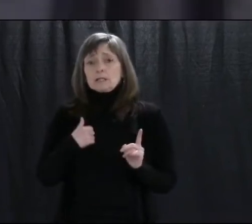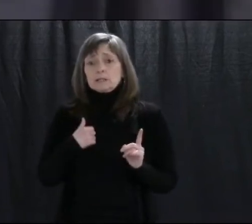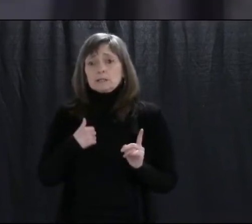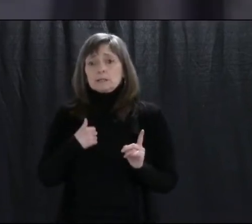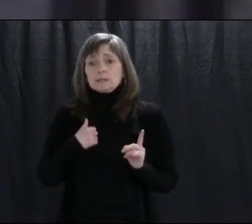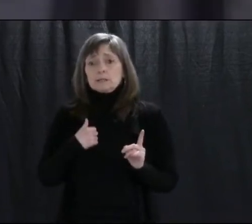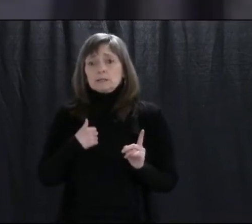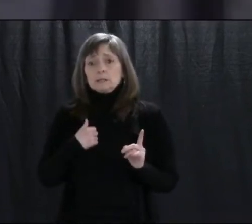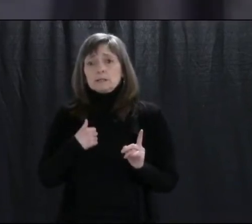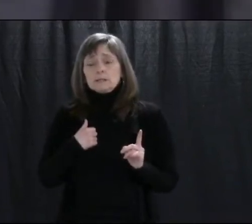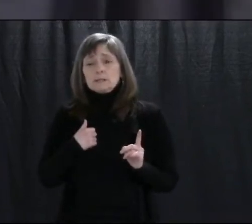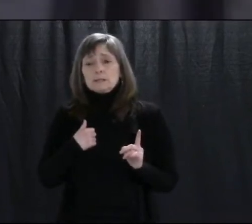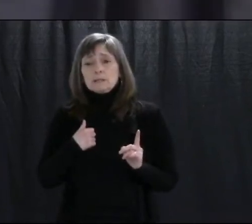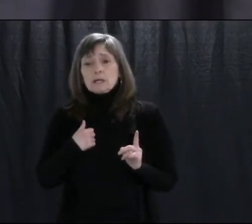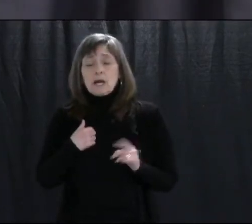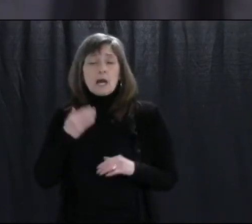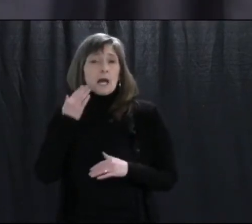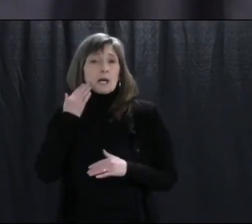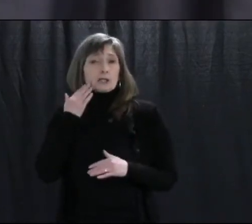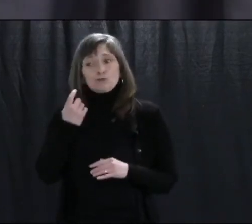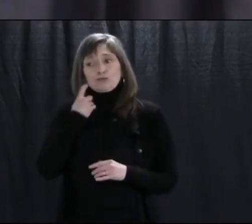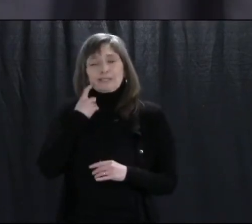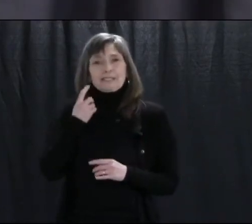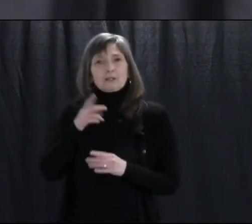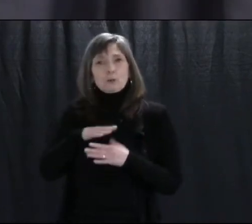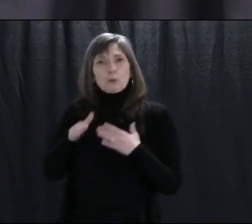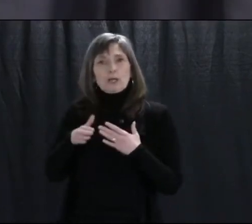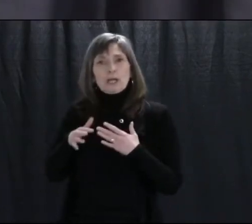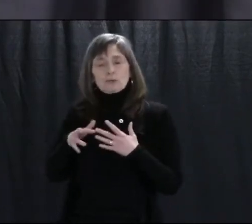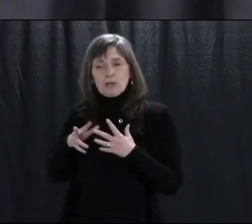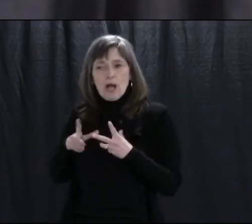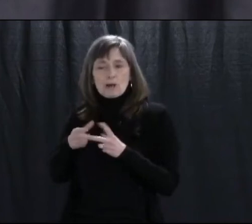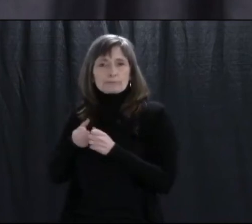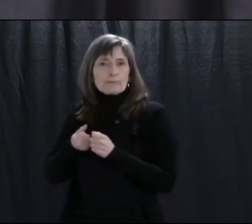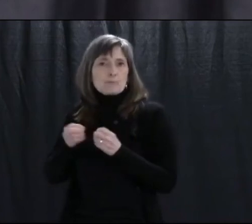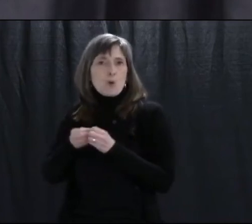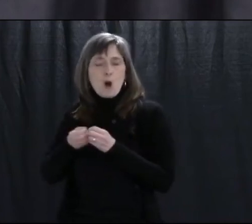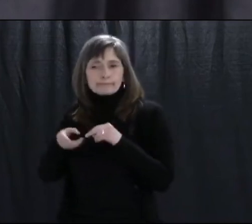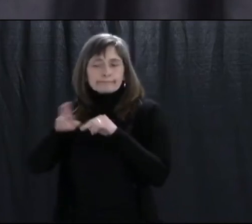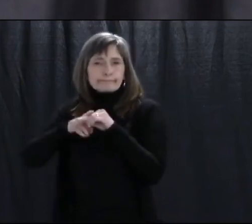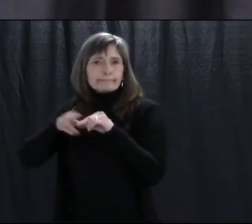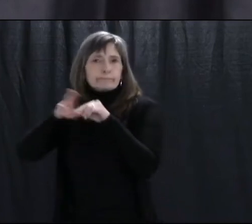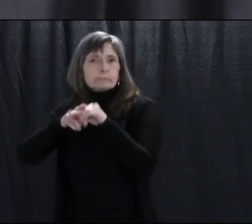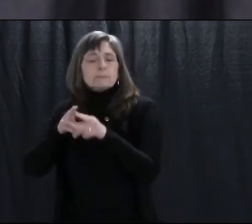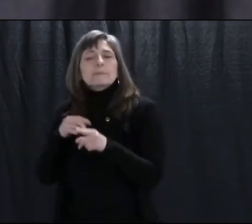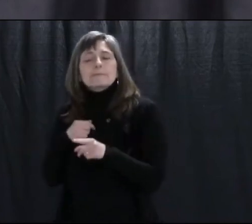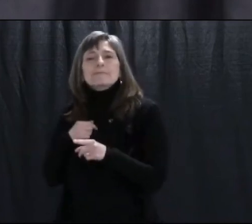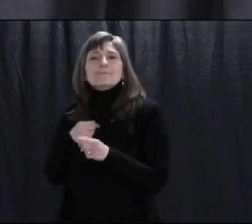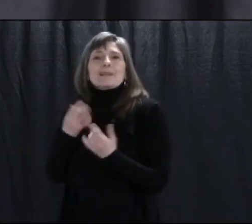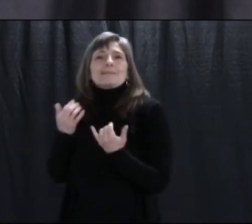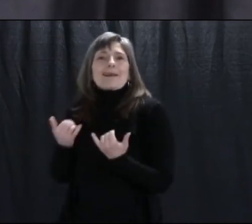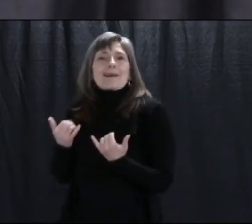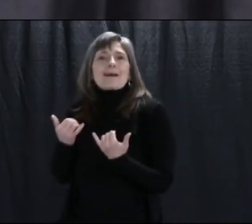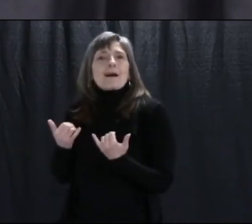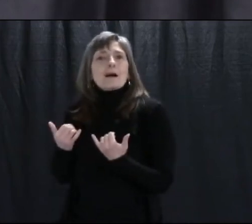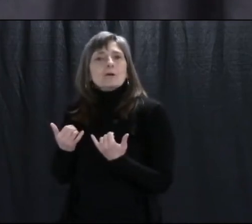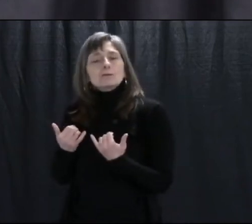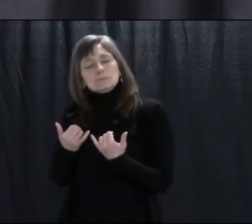our ramp up over the weekend, we're only just getting to the point where now we have some